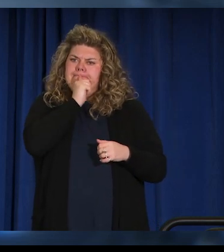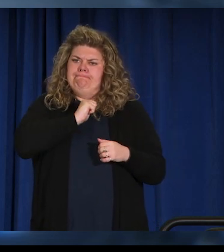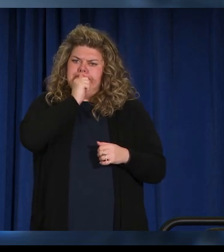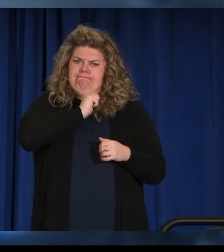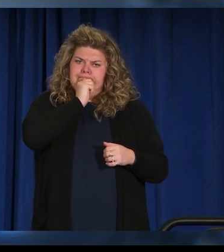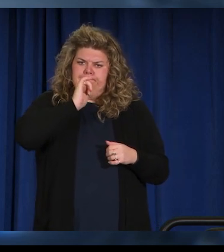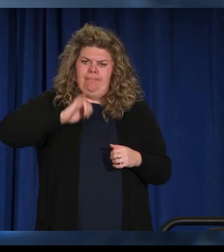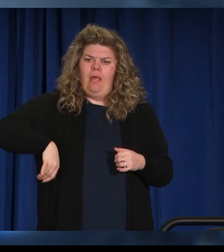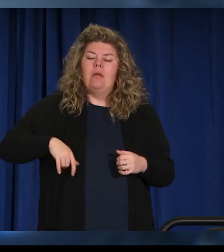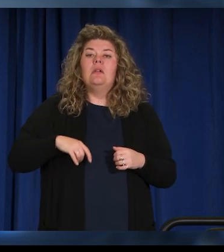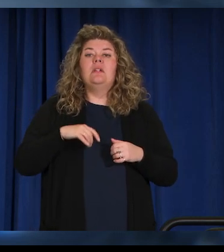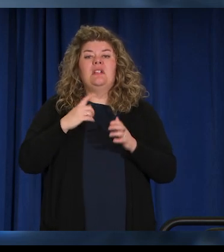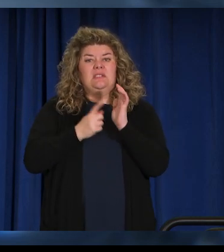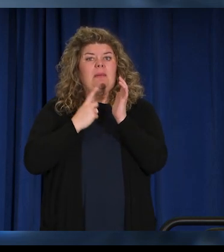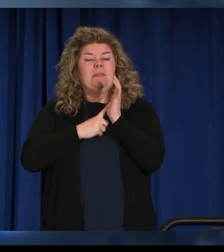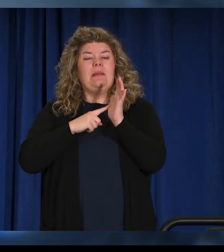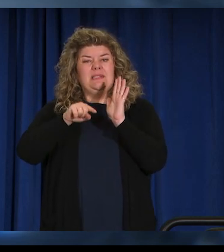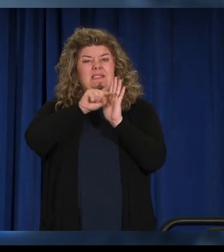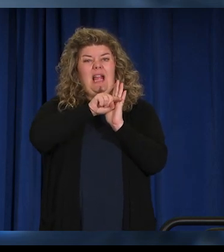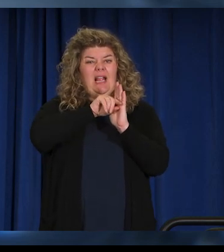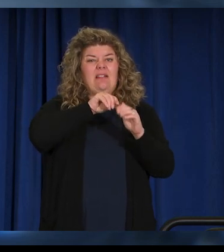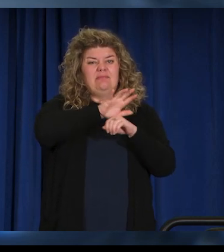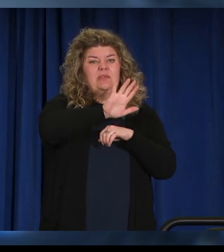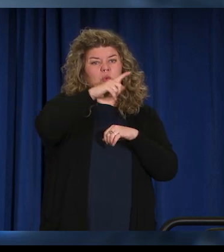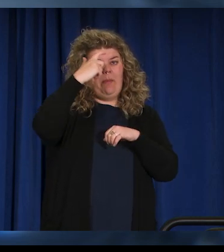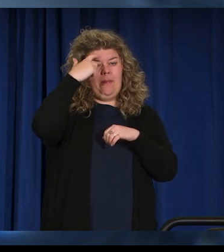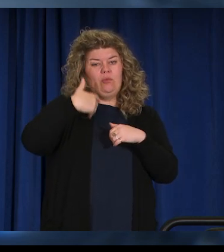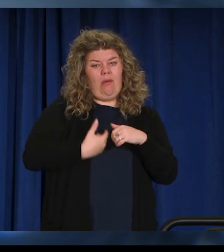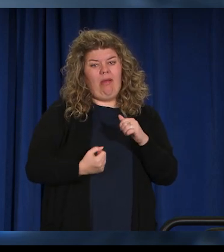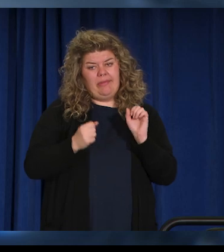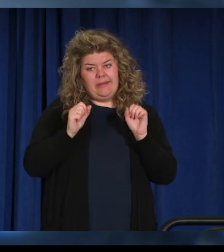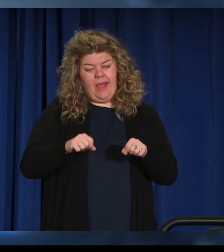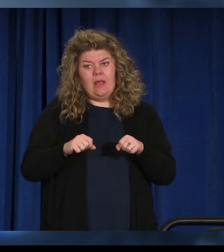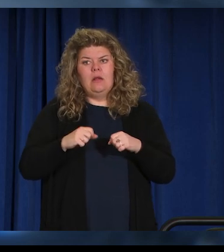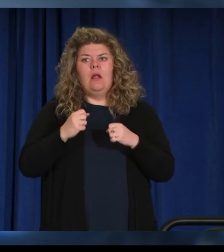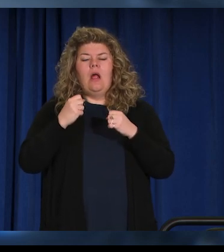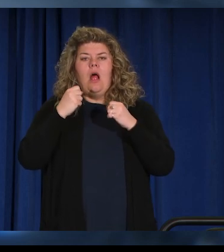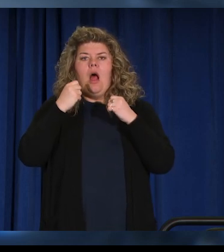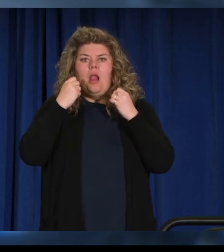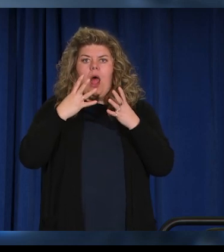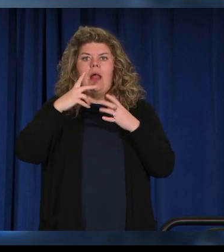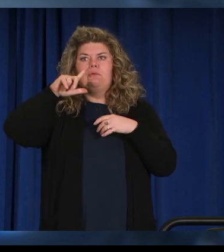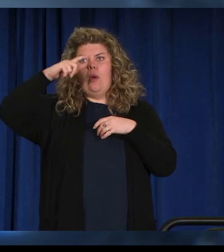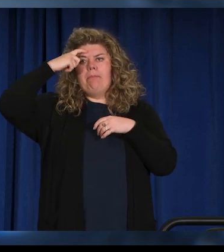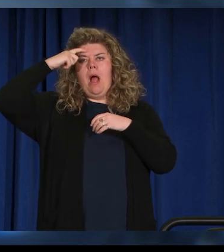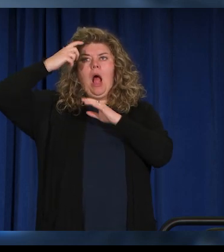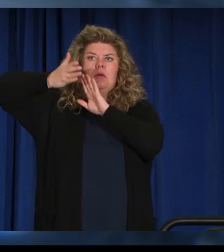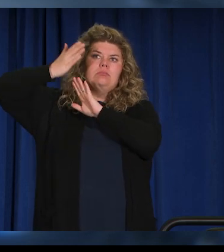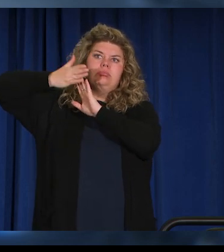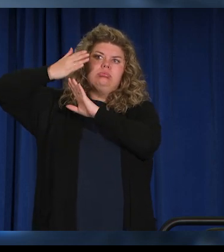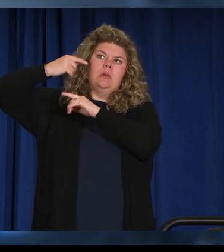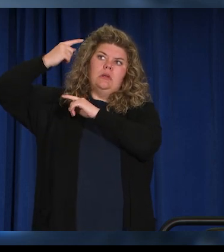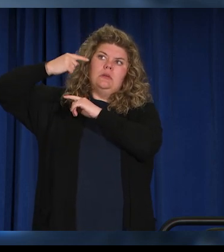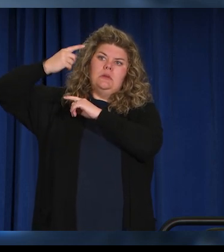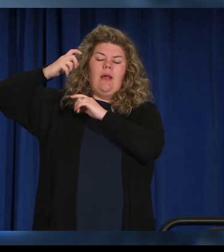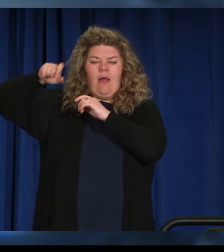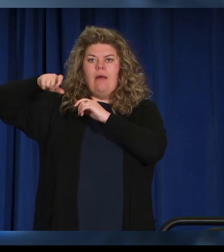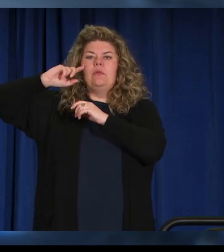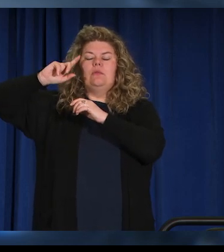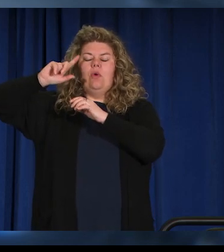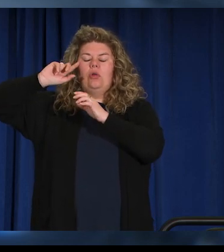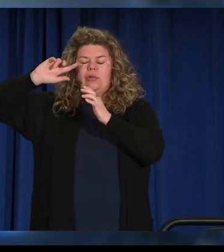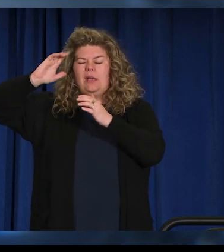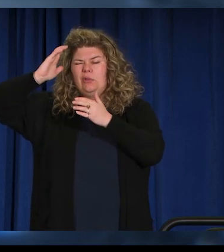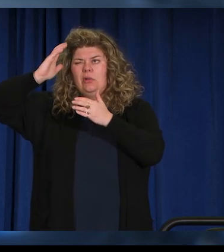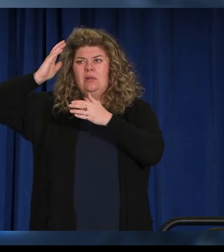negative effects on mental health and well-being, as it requires a significant amount of cognitive and emotional energy to consistently suppress